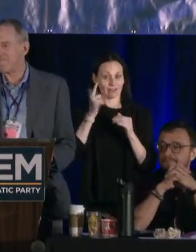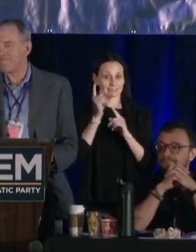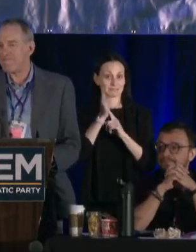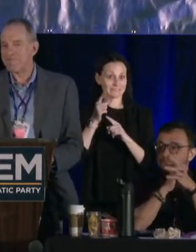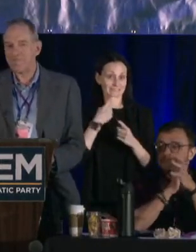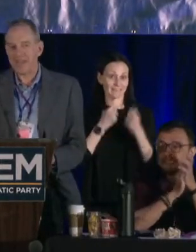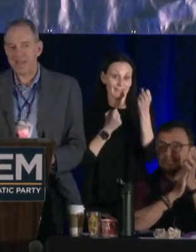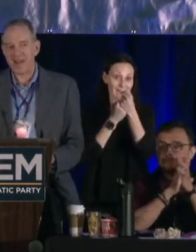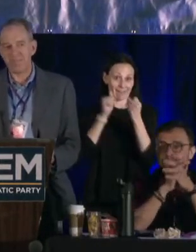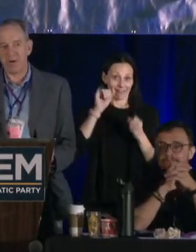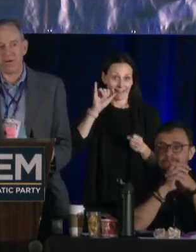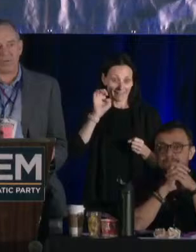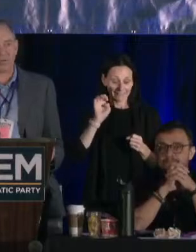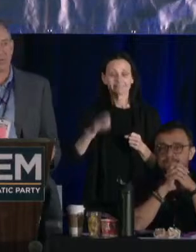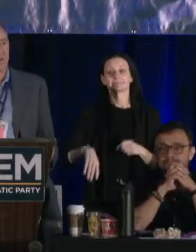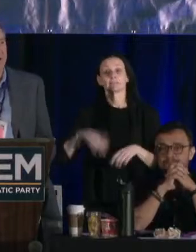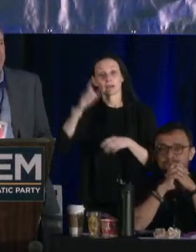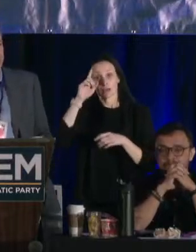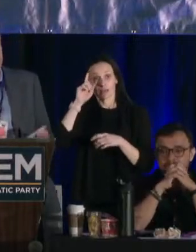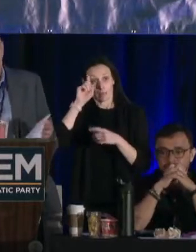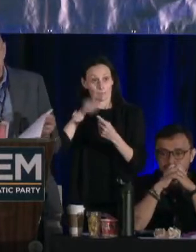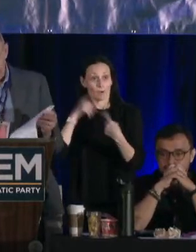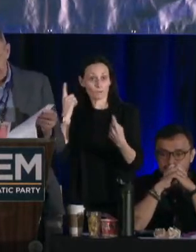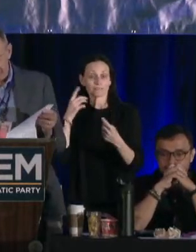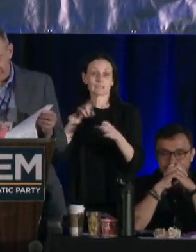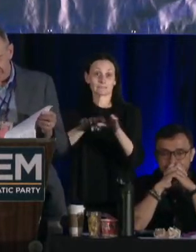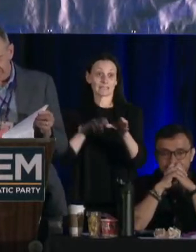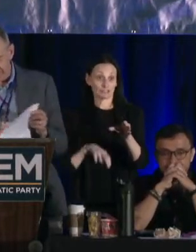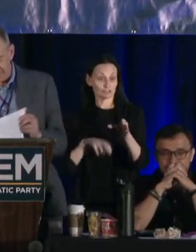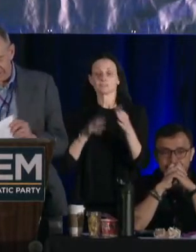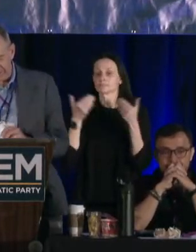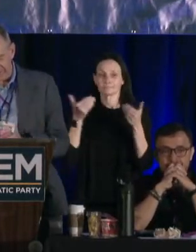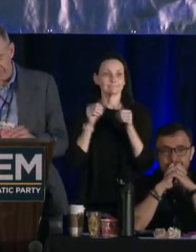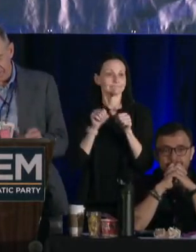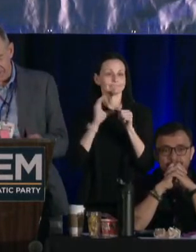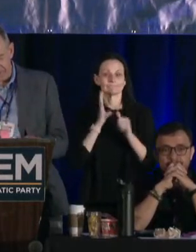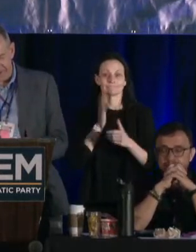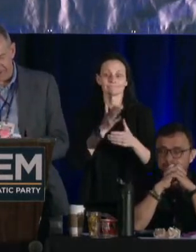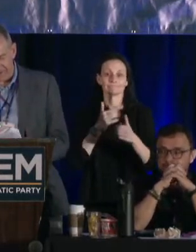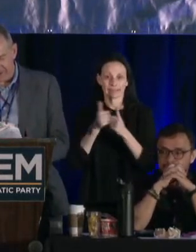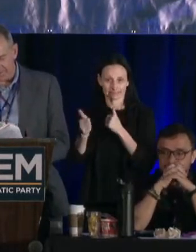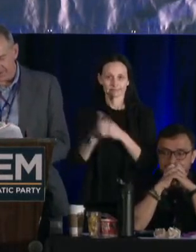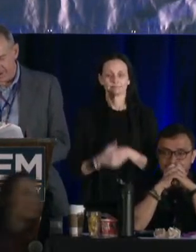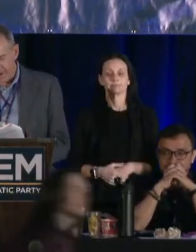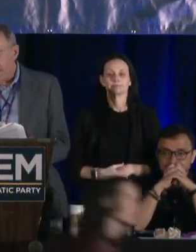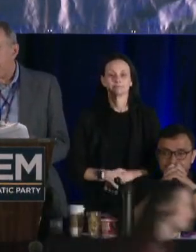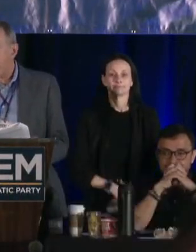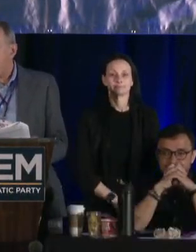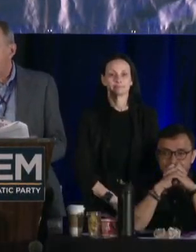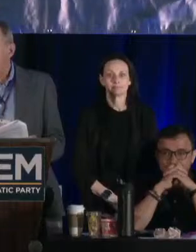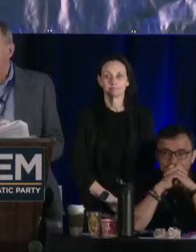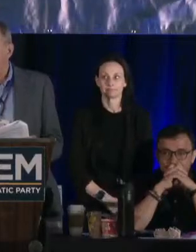aye. Any opposed? Any abstentions? The motion carries. The minutes from the August meeting are adopted.